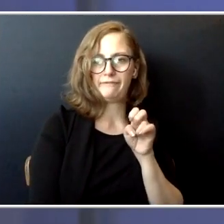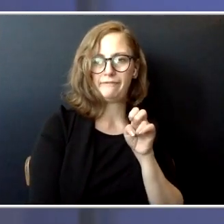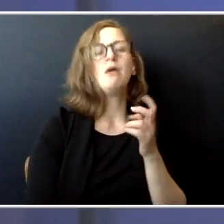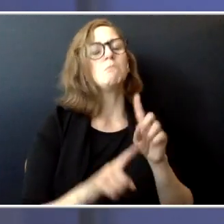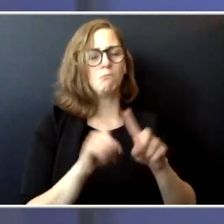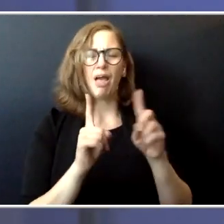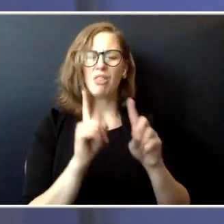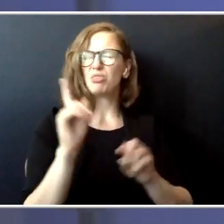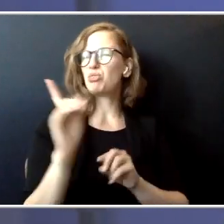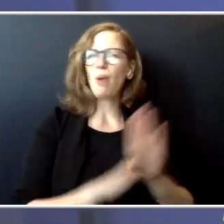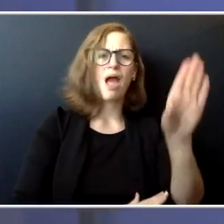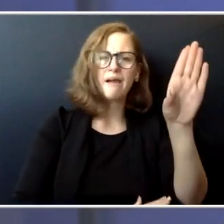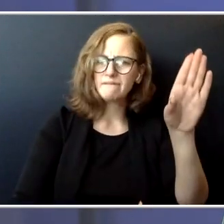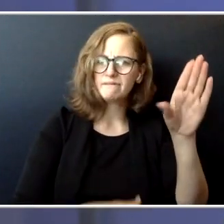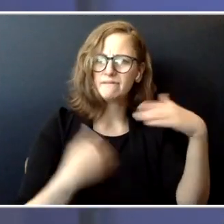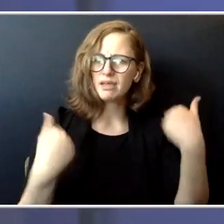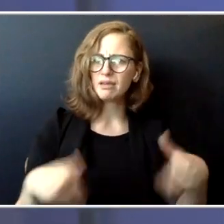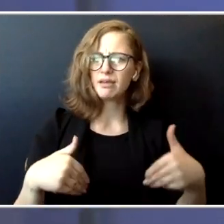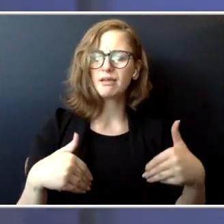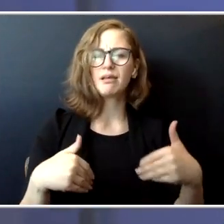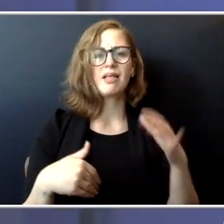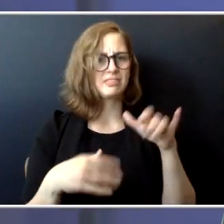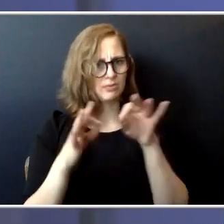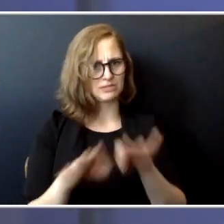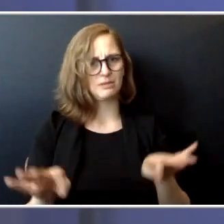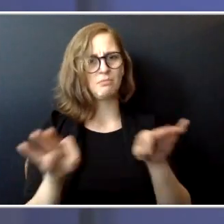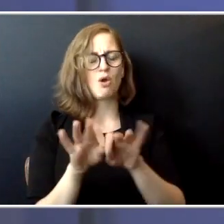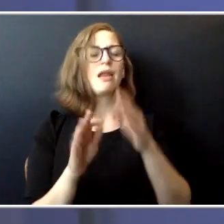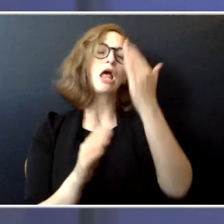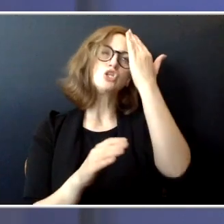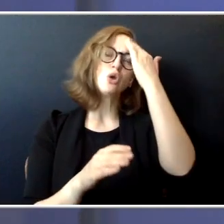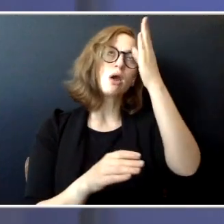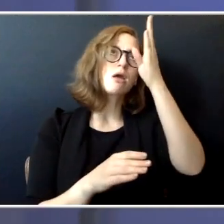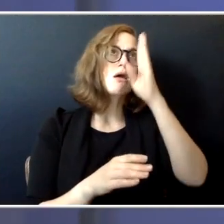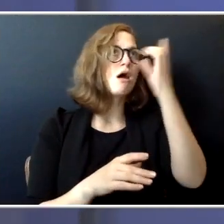knowing that God will never leave me and continues to